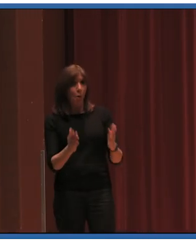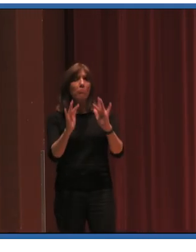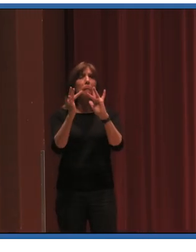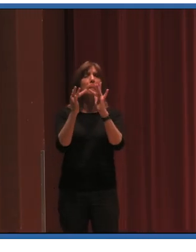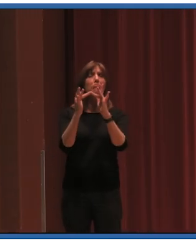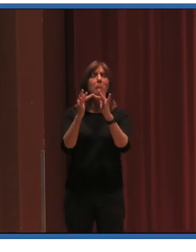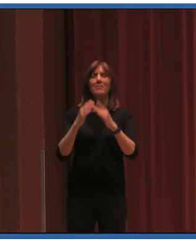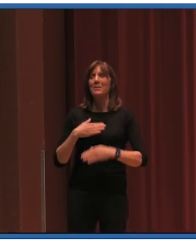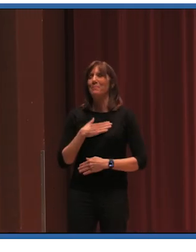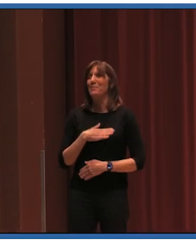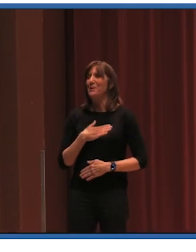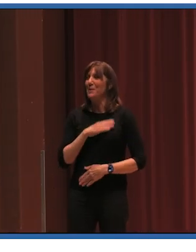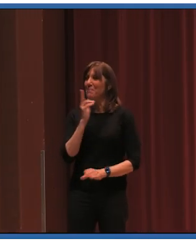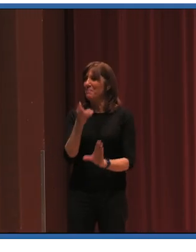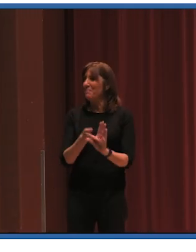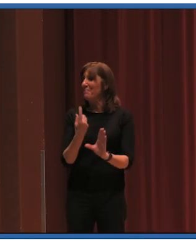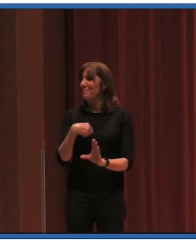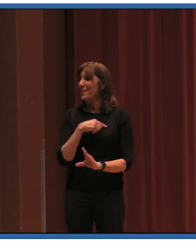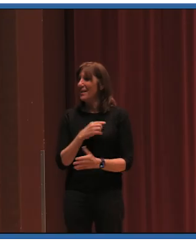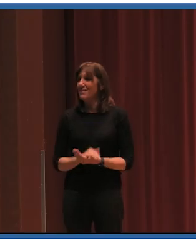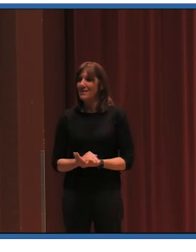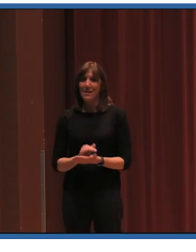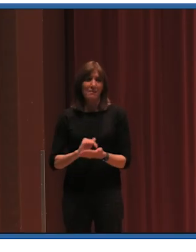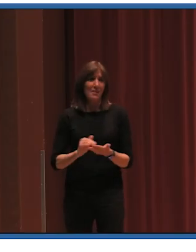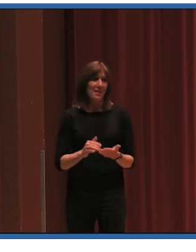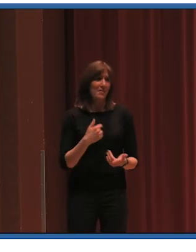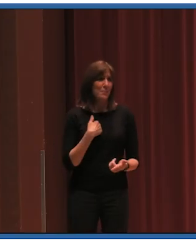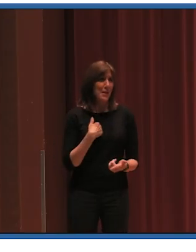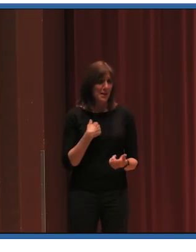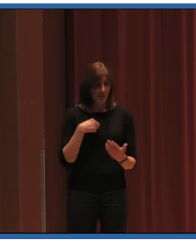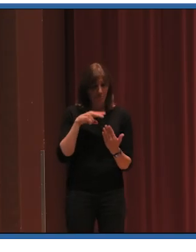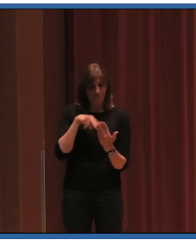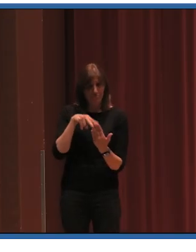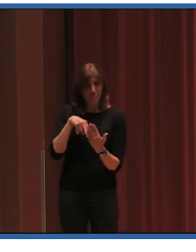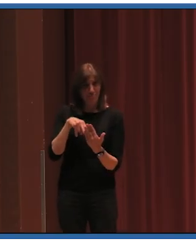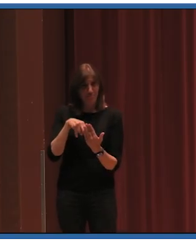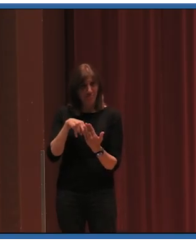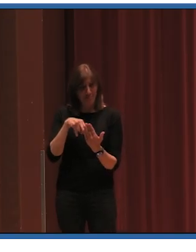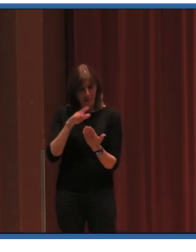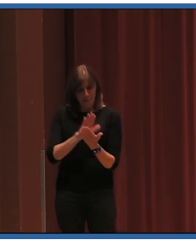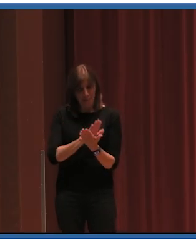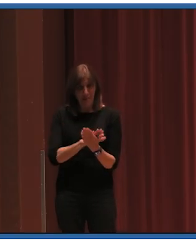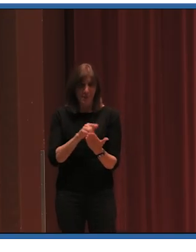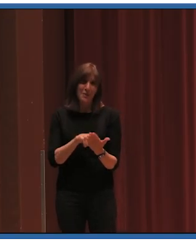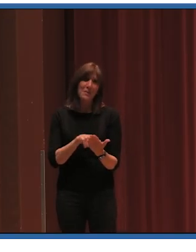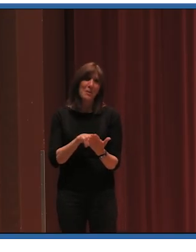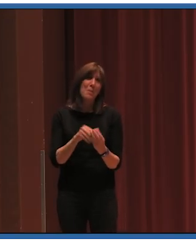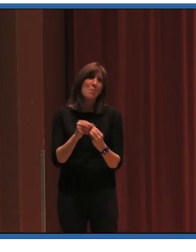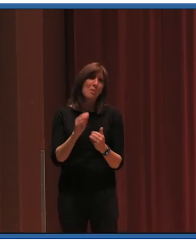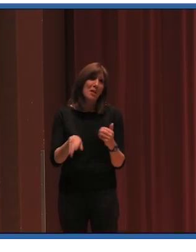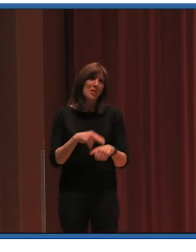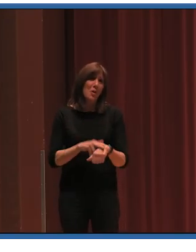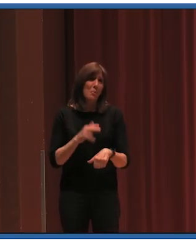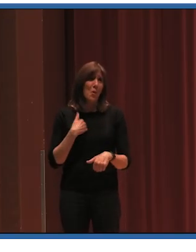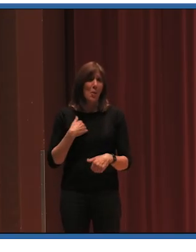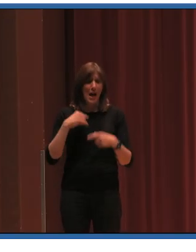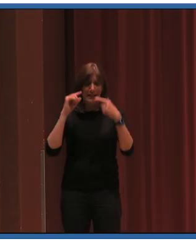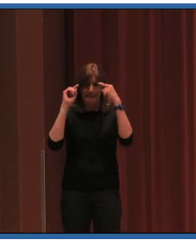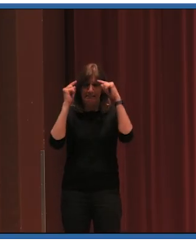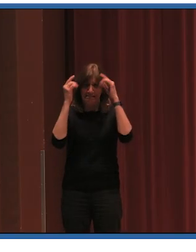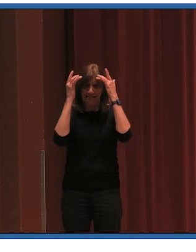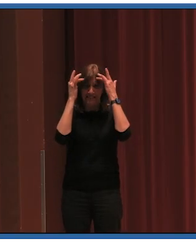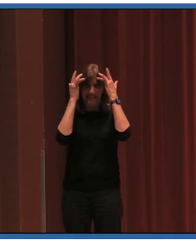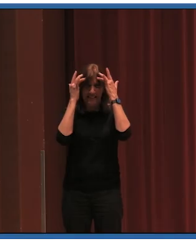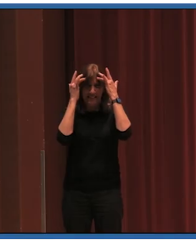it. Forgive me, I'm gonna look at my notes more than I traditionally would because I have a sinus migraine